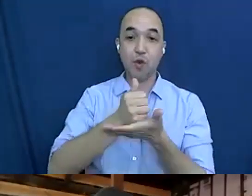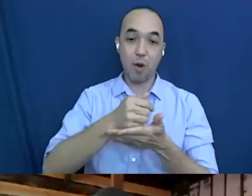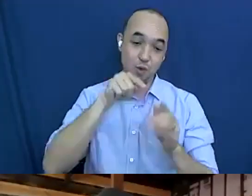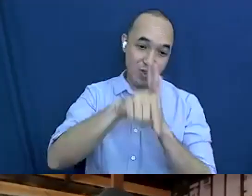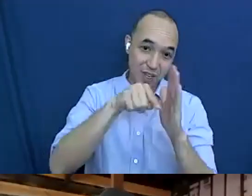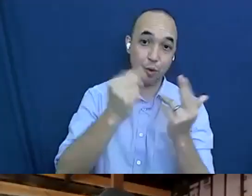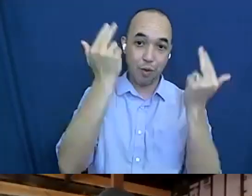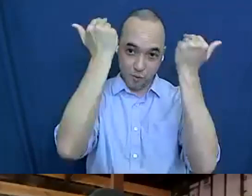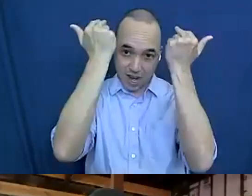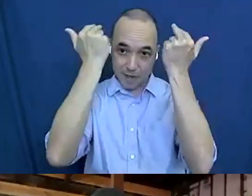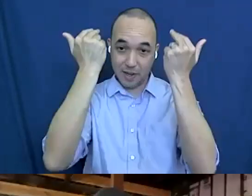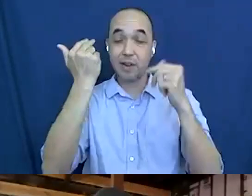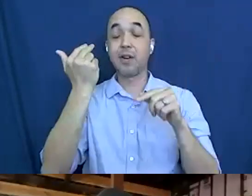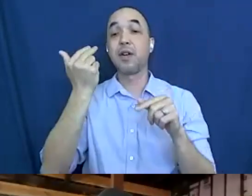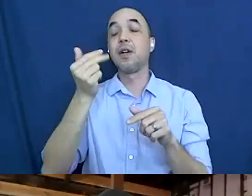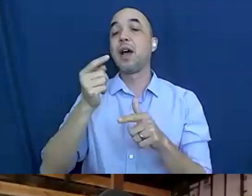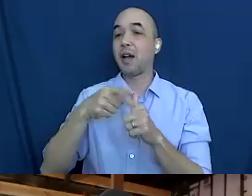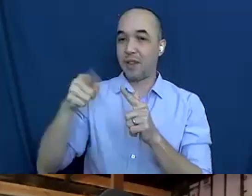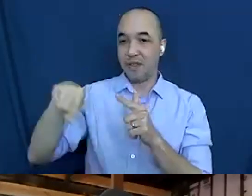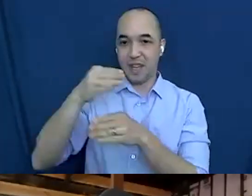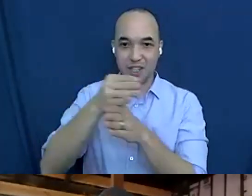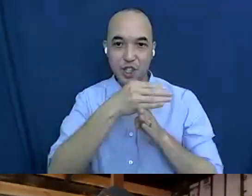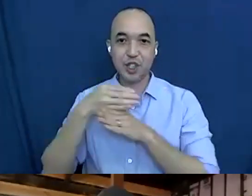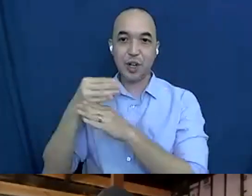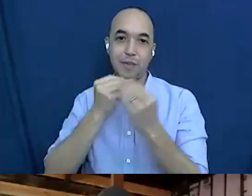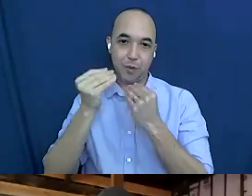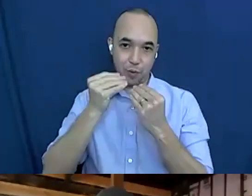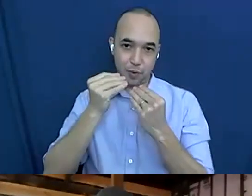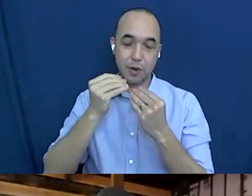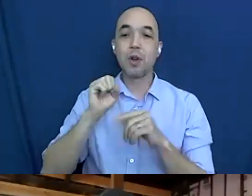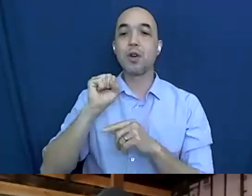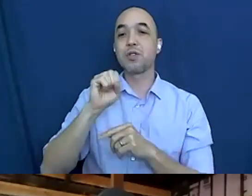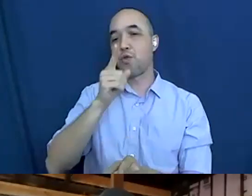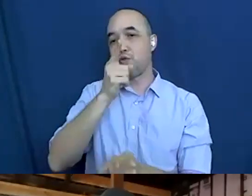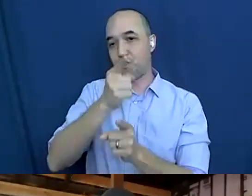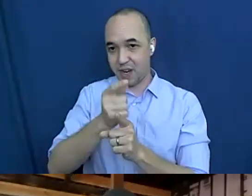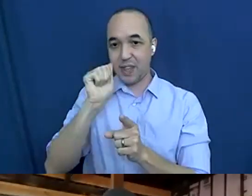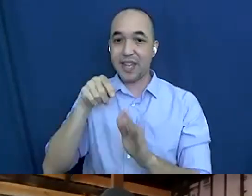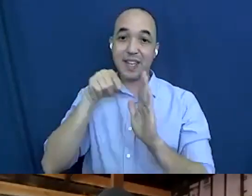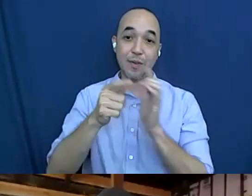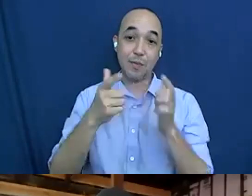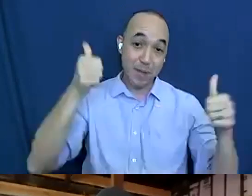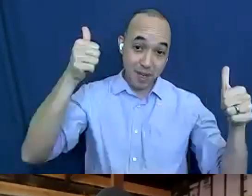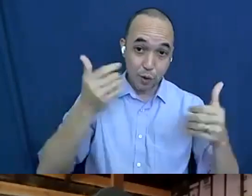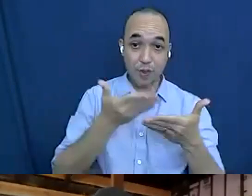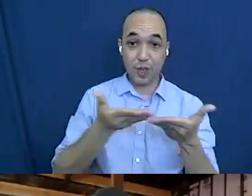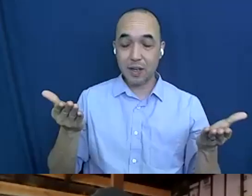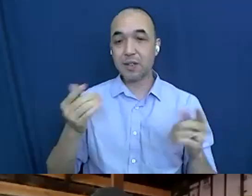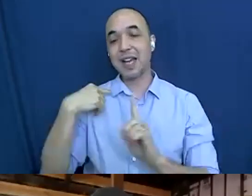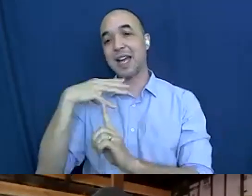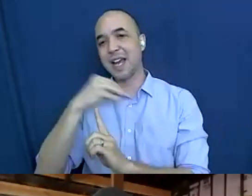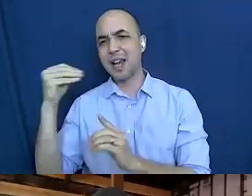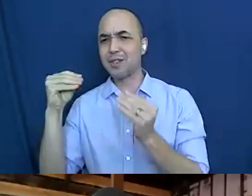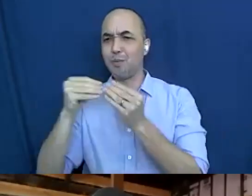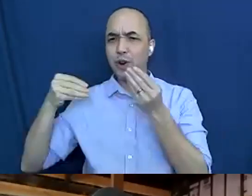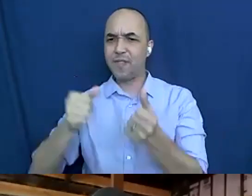group that same way. So they're able to take down larger prey and hunt more efficiently, yes. Wow. And what inspired, were